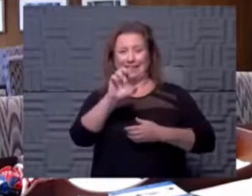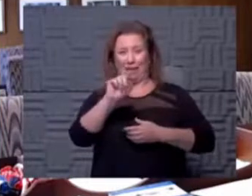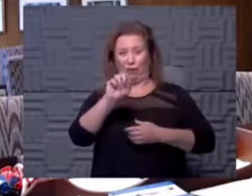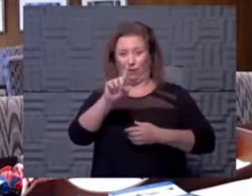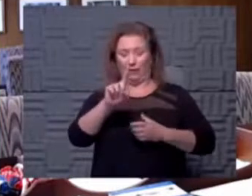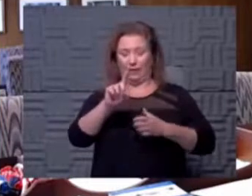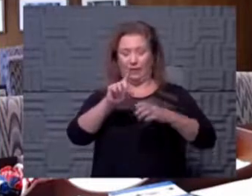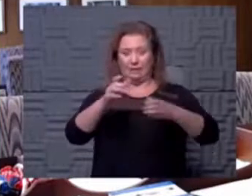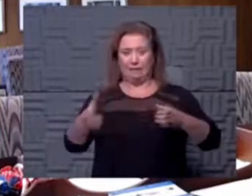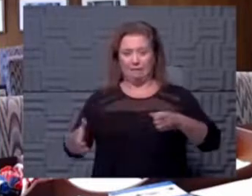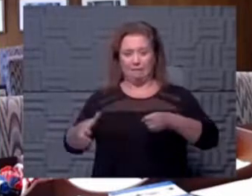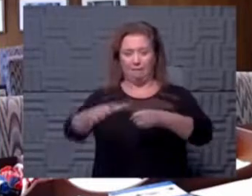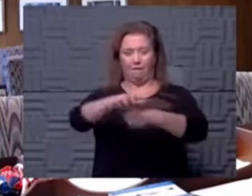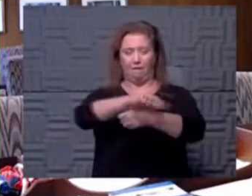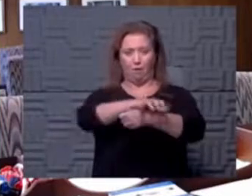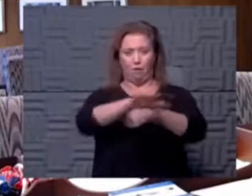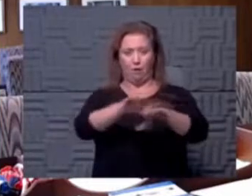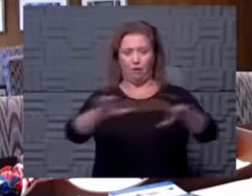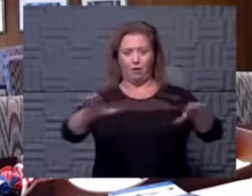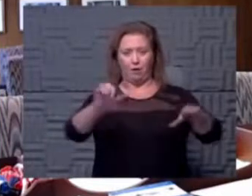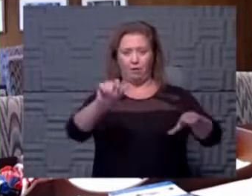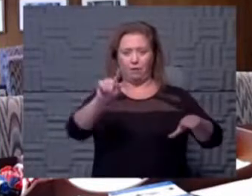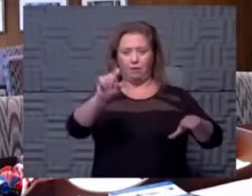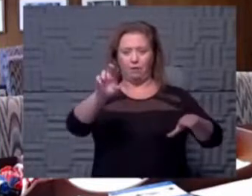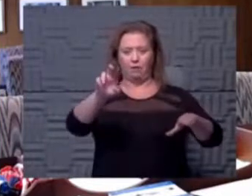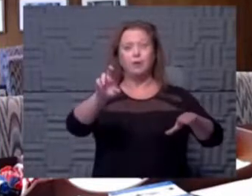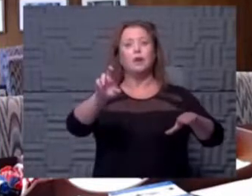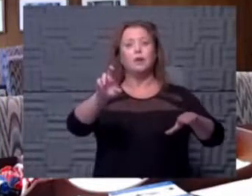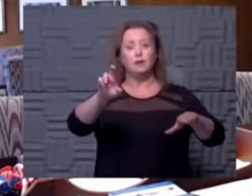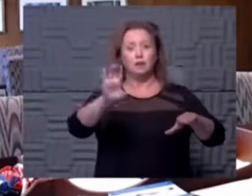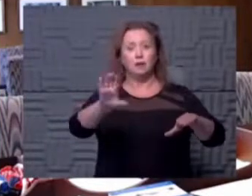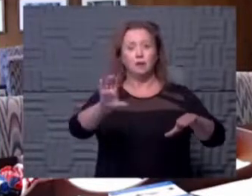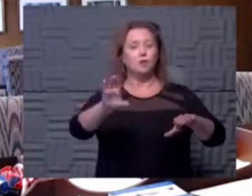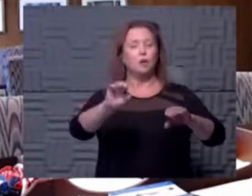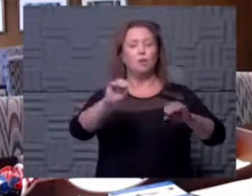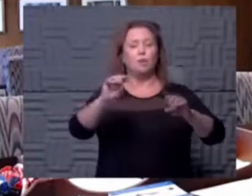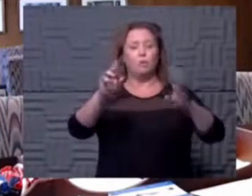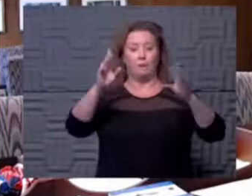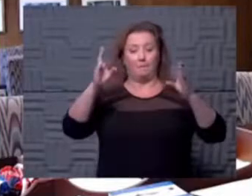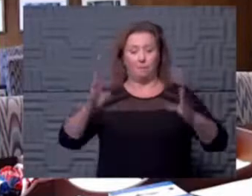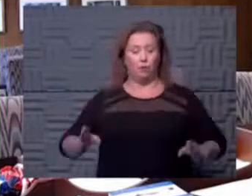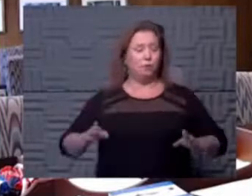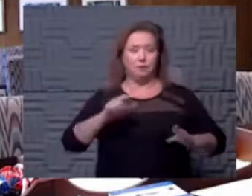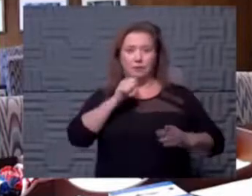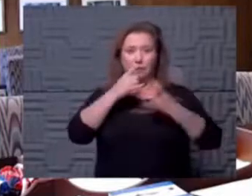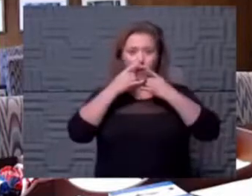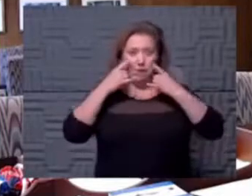prayers at the altar. So while the celebrant isn't wearing a mask at that time,